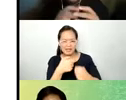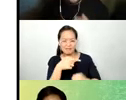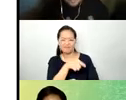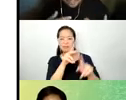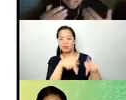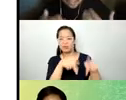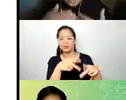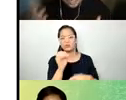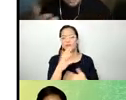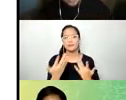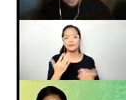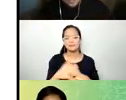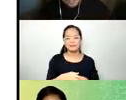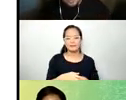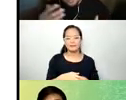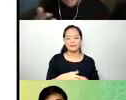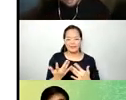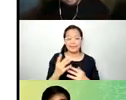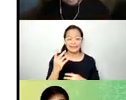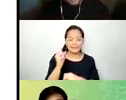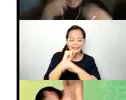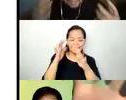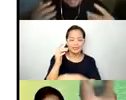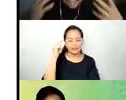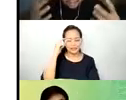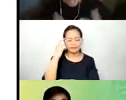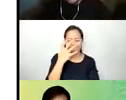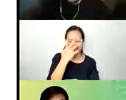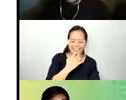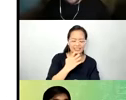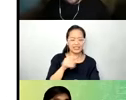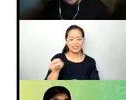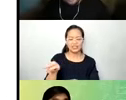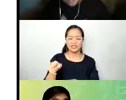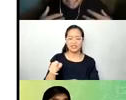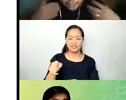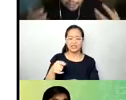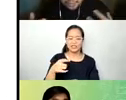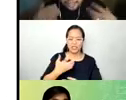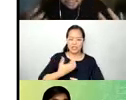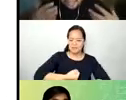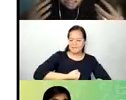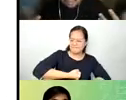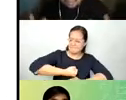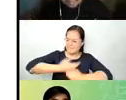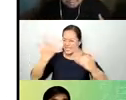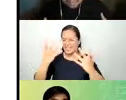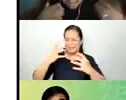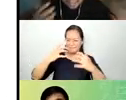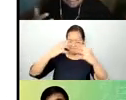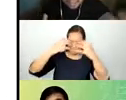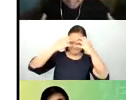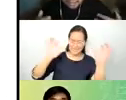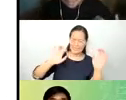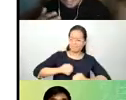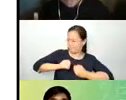naman, you can just share with the other person as a sounding board. Okay? So imagine you're angry and then you will throw that anger at someone, awayin mo